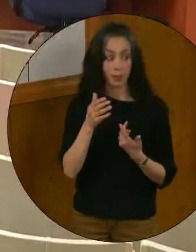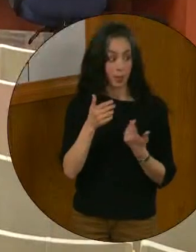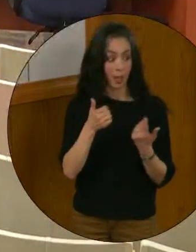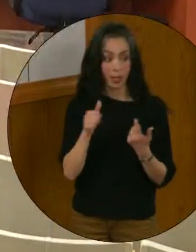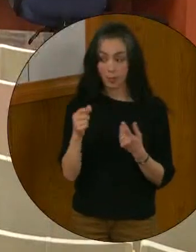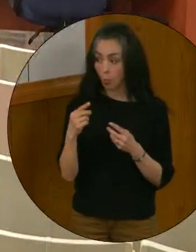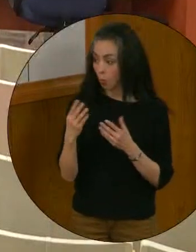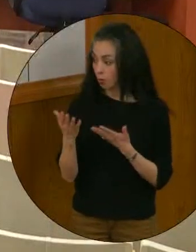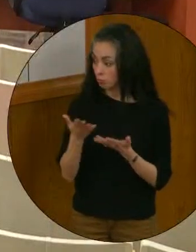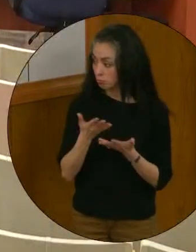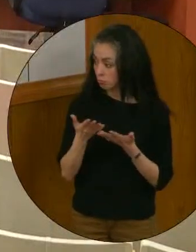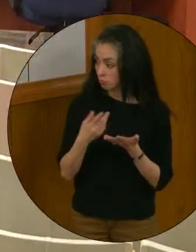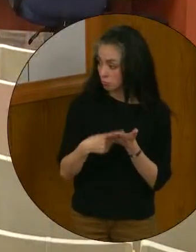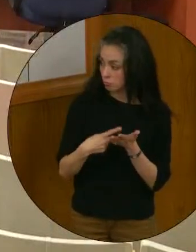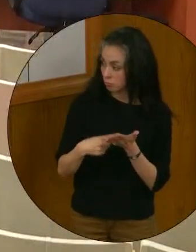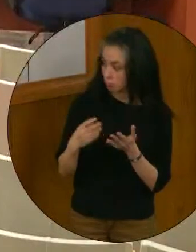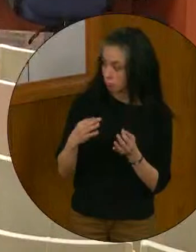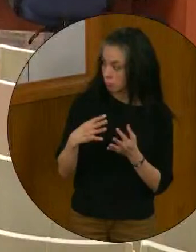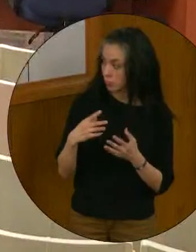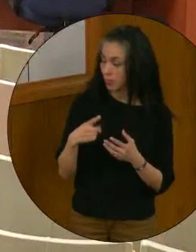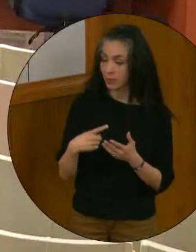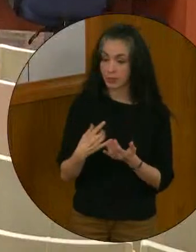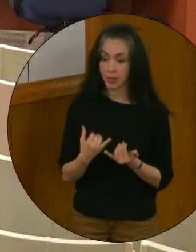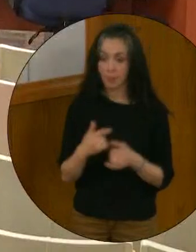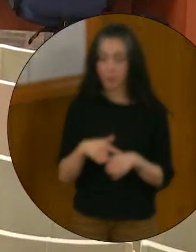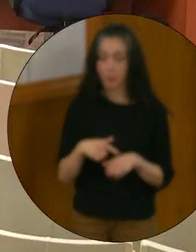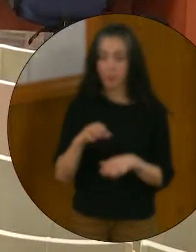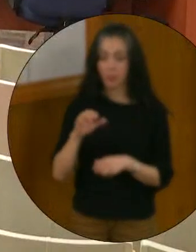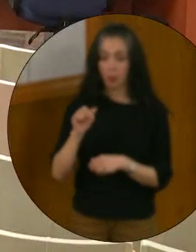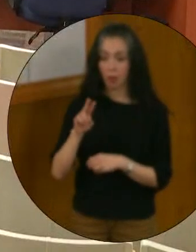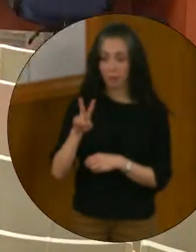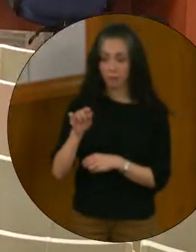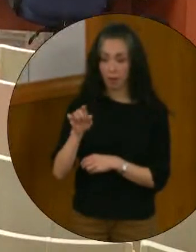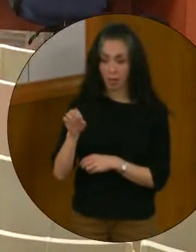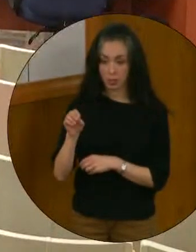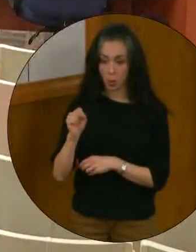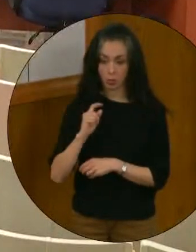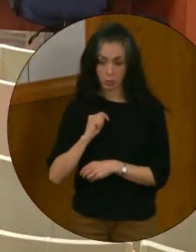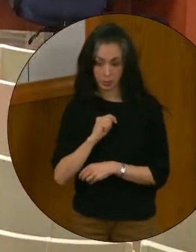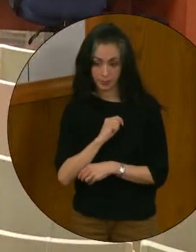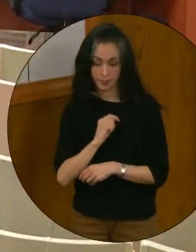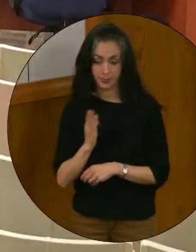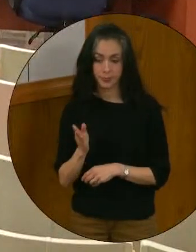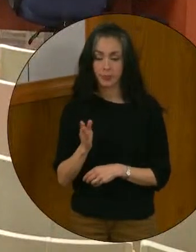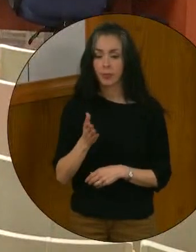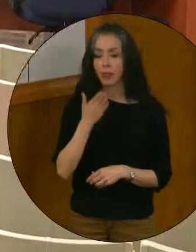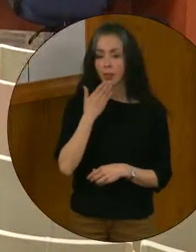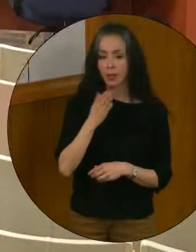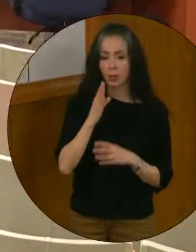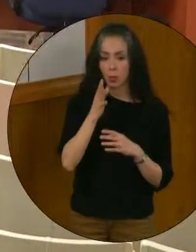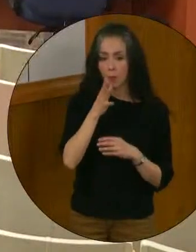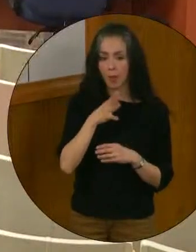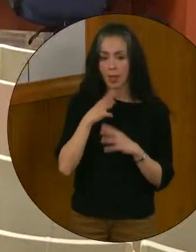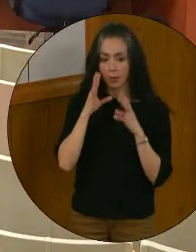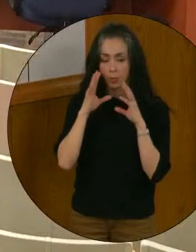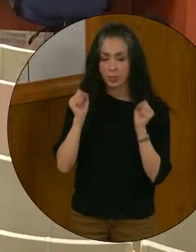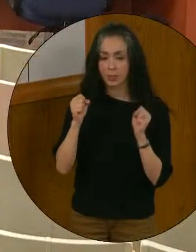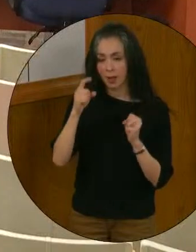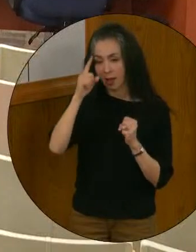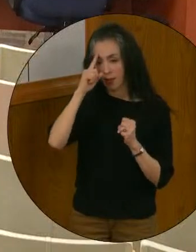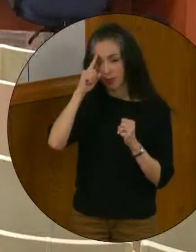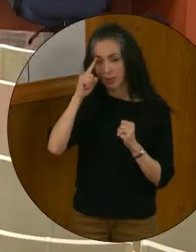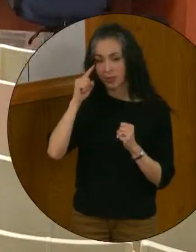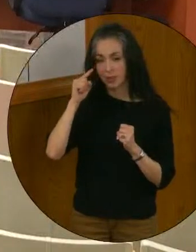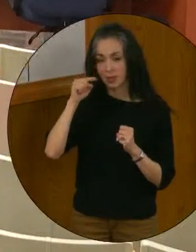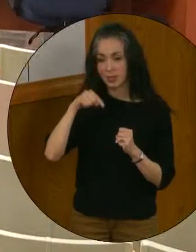discussion at this time? Trustee Cavazos? Thank you, Madam President. I just want to say that I think that this